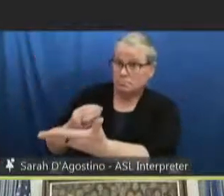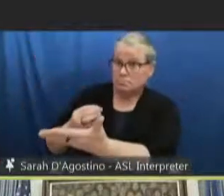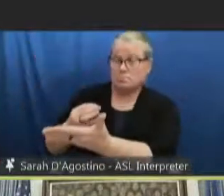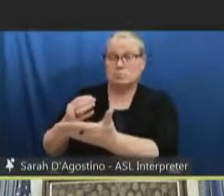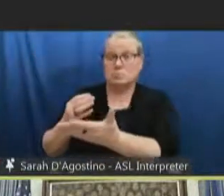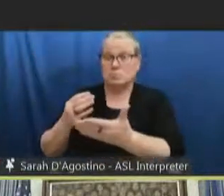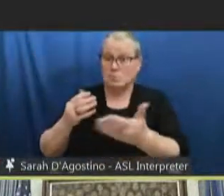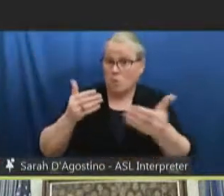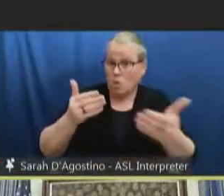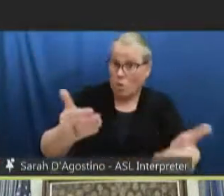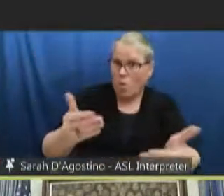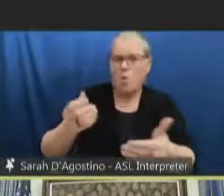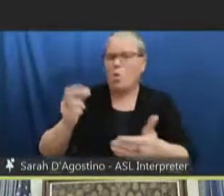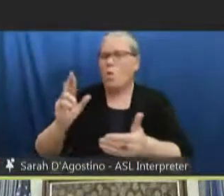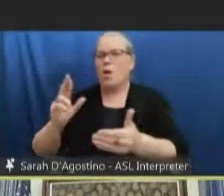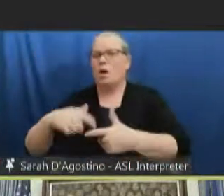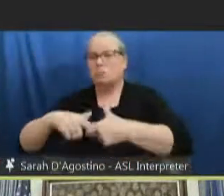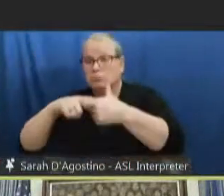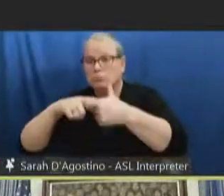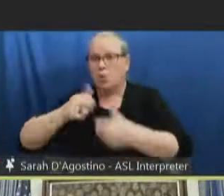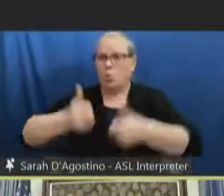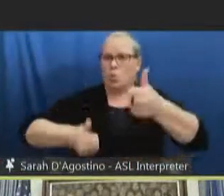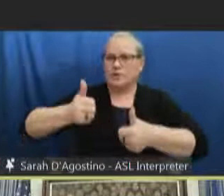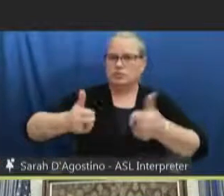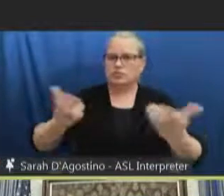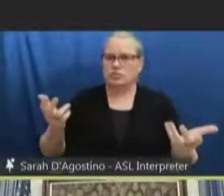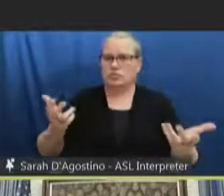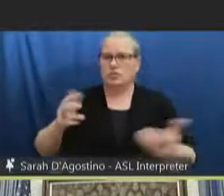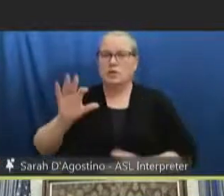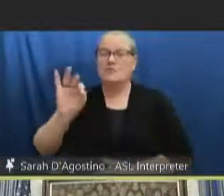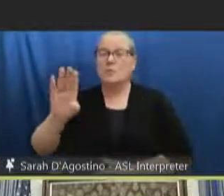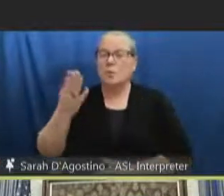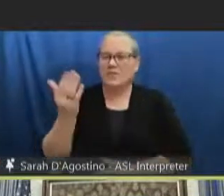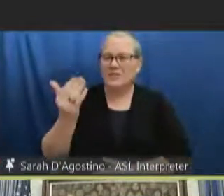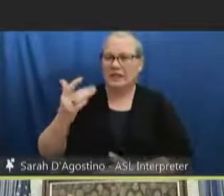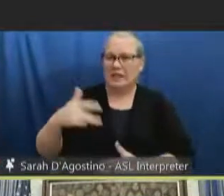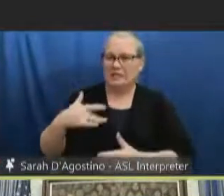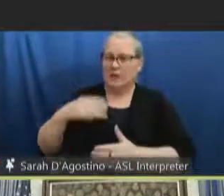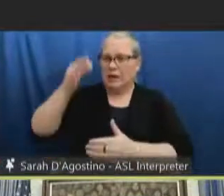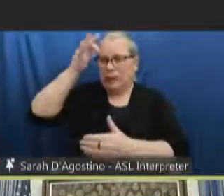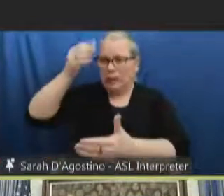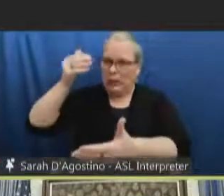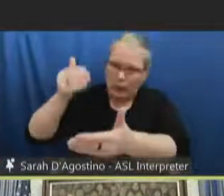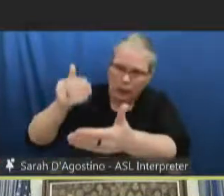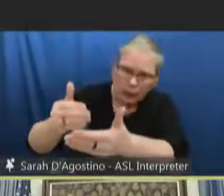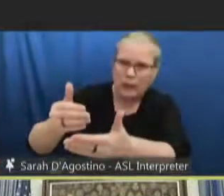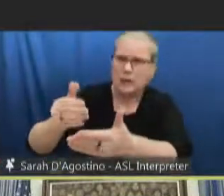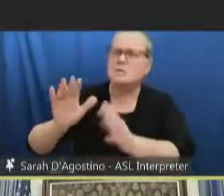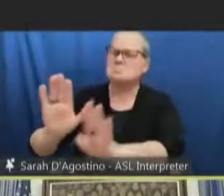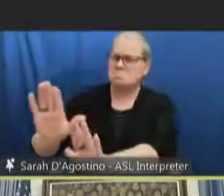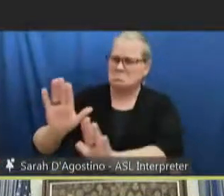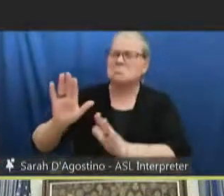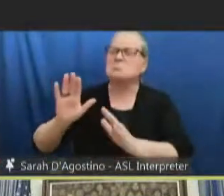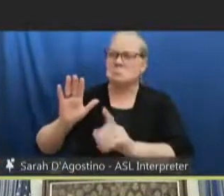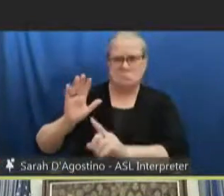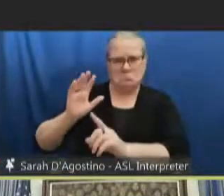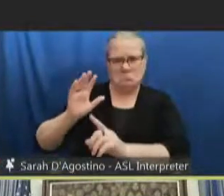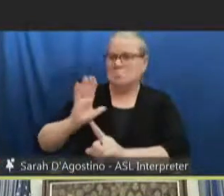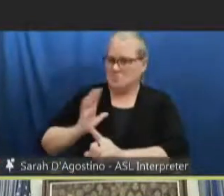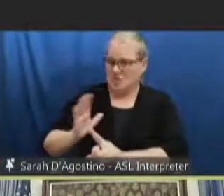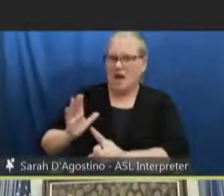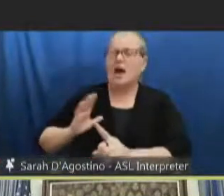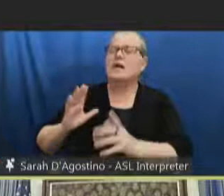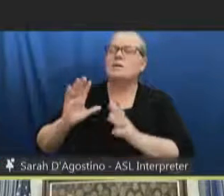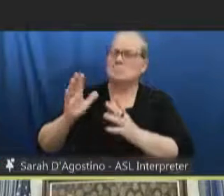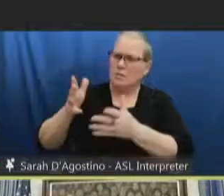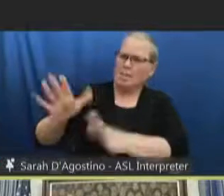if February 15th is too fast to be able to make a decision, just renew everything for 30 or 60 days. Give yourselves time to get